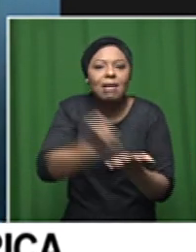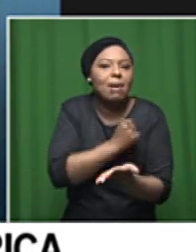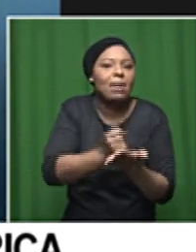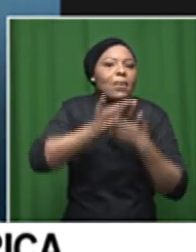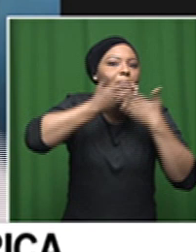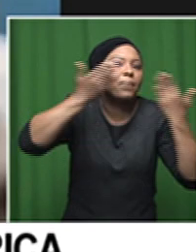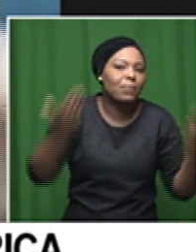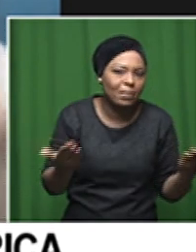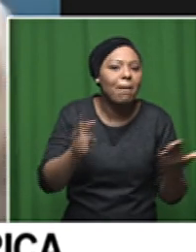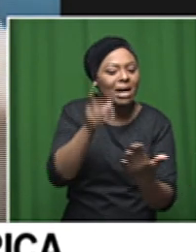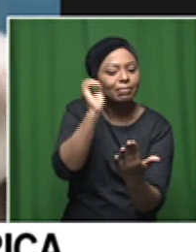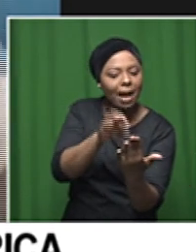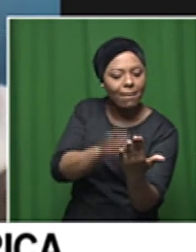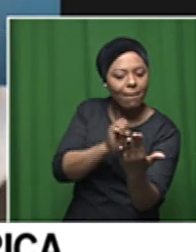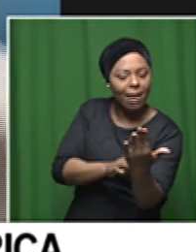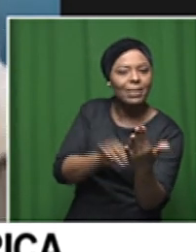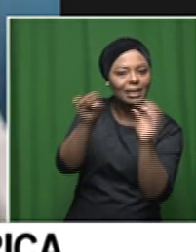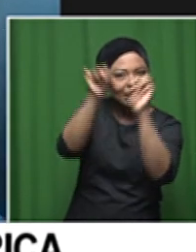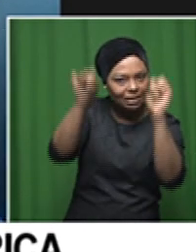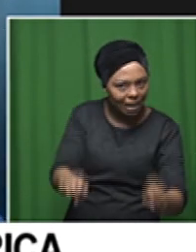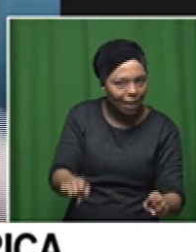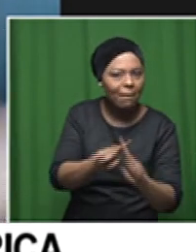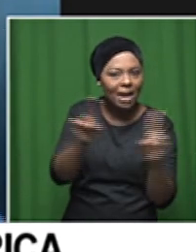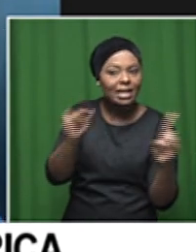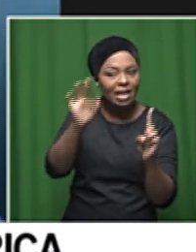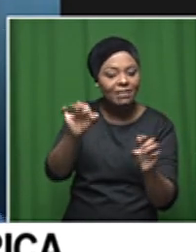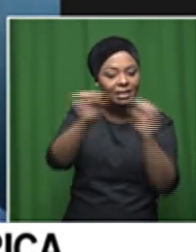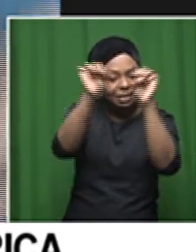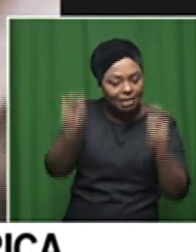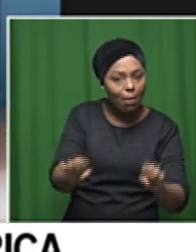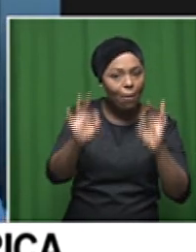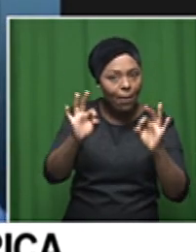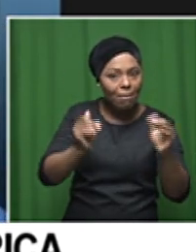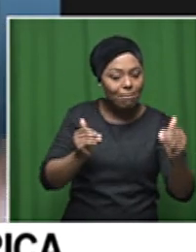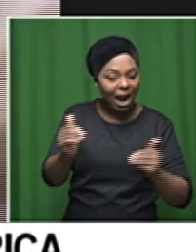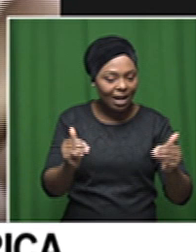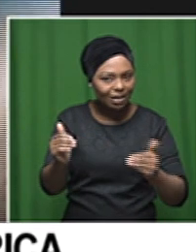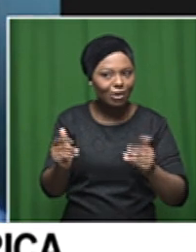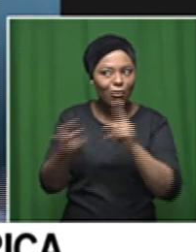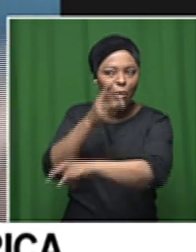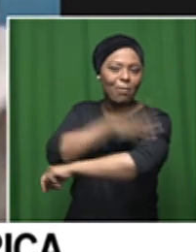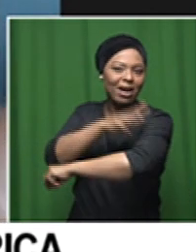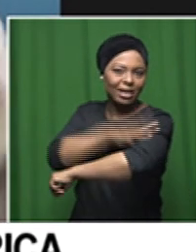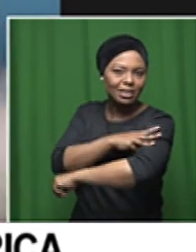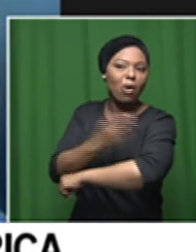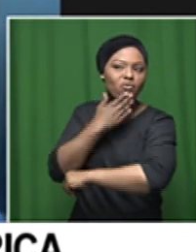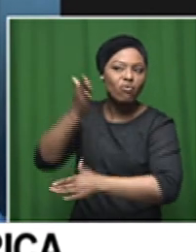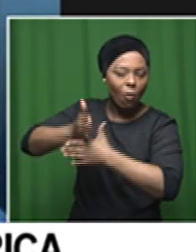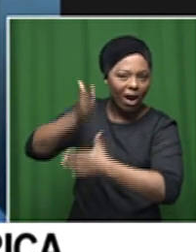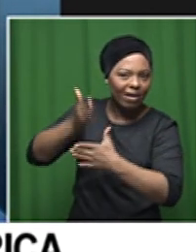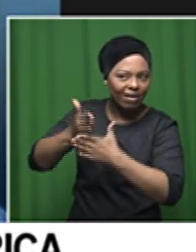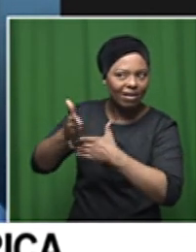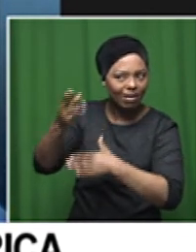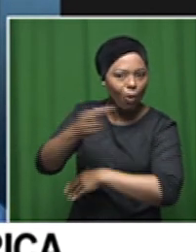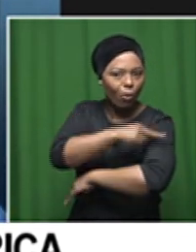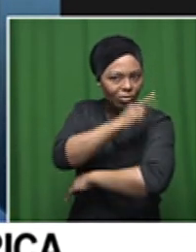of medicines. Had that system been properly managed by managers in health facilities,